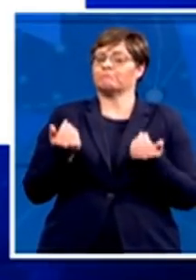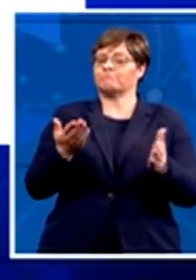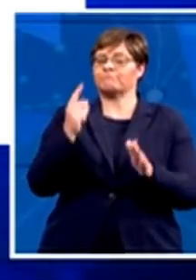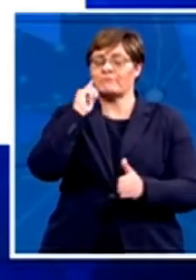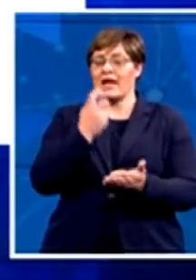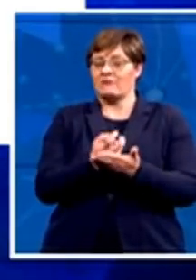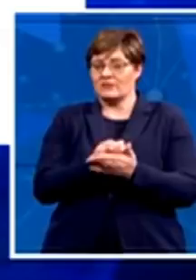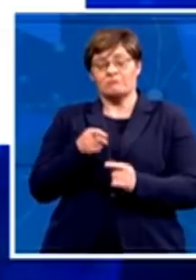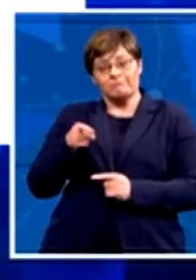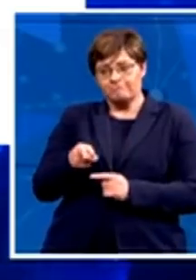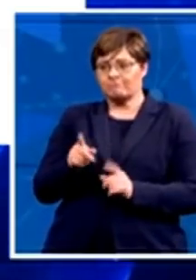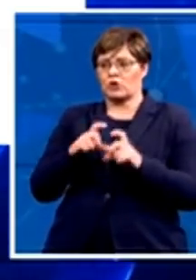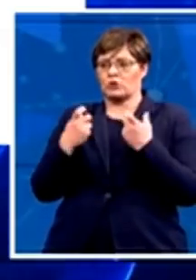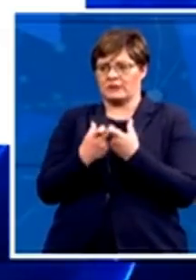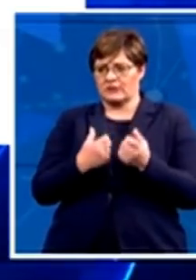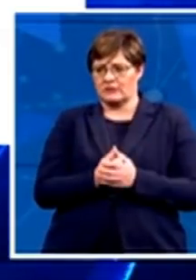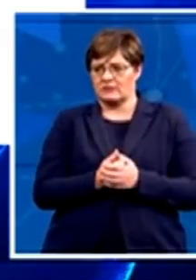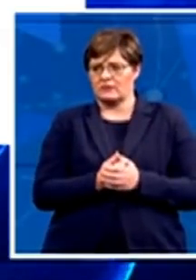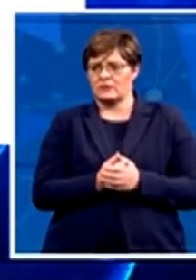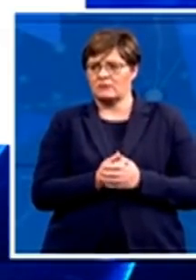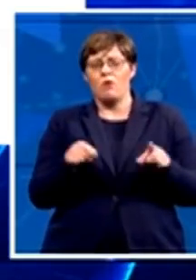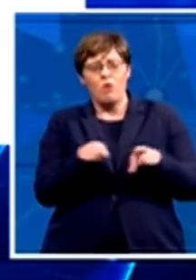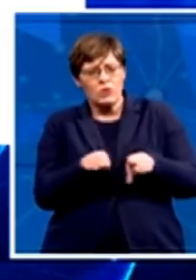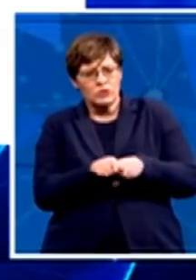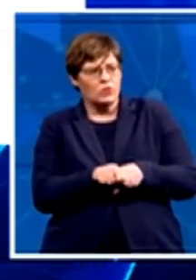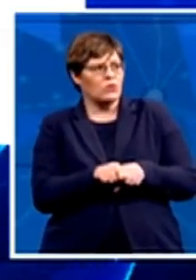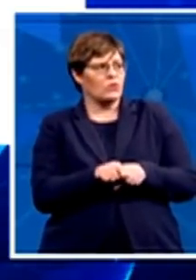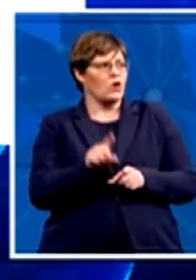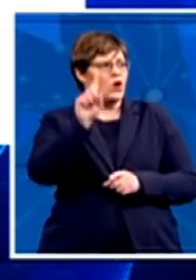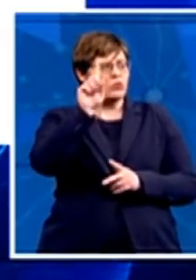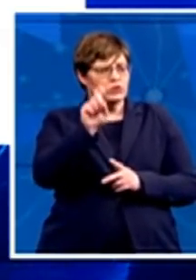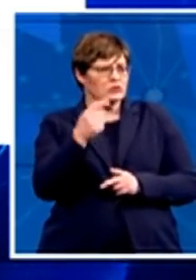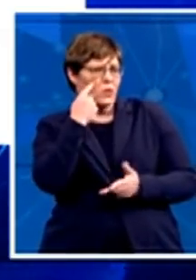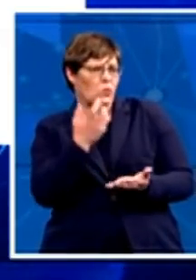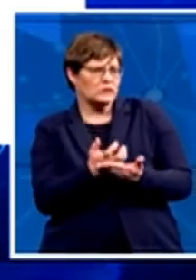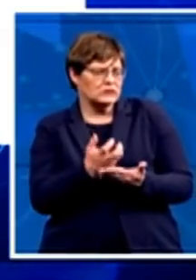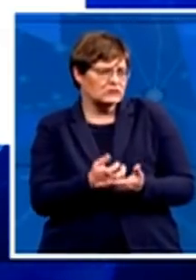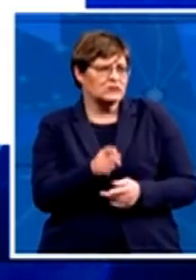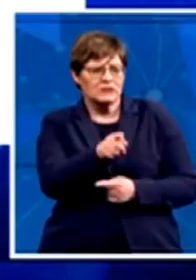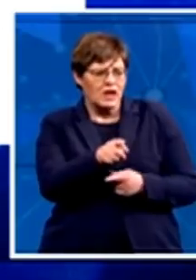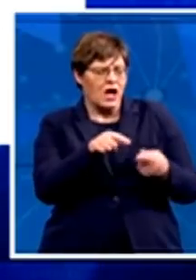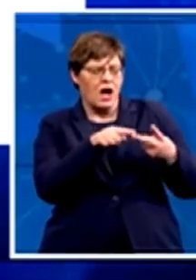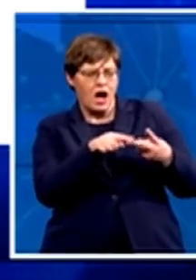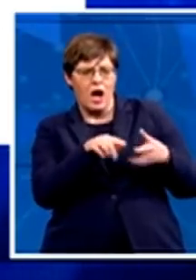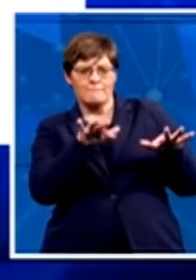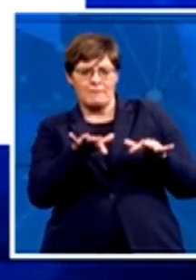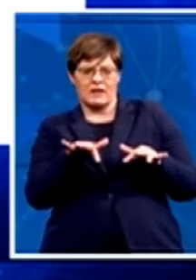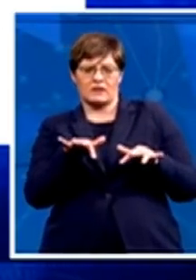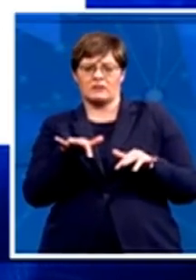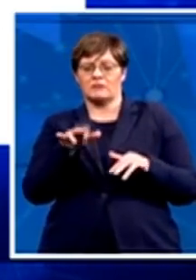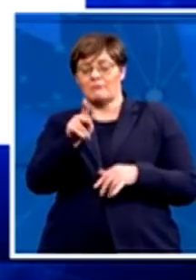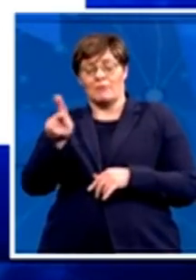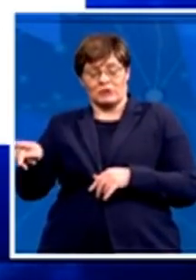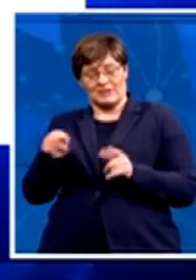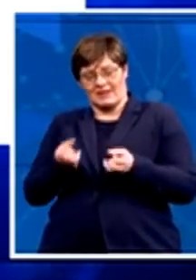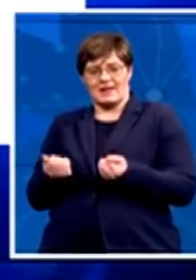putting questions to witnesses and the public protector. The evidence leader, however, is not a prosecutor,